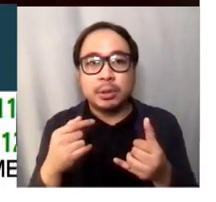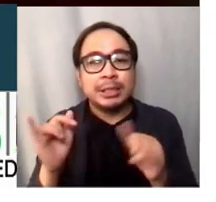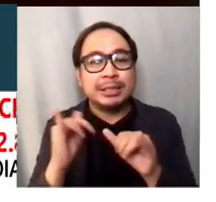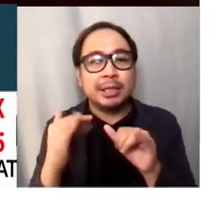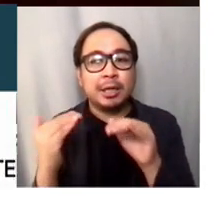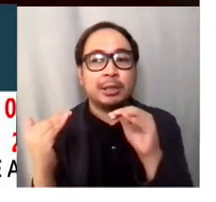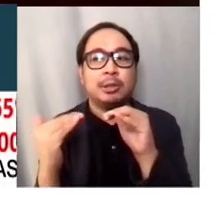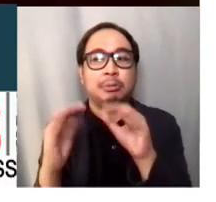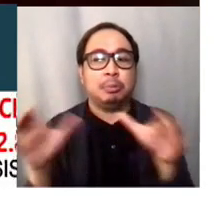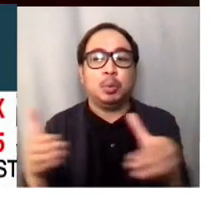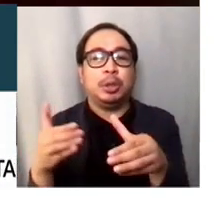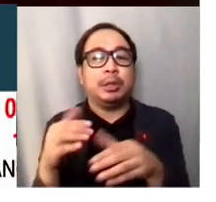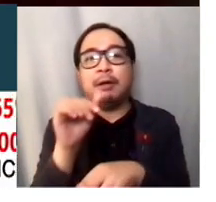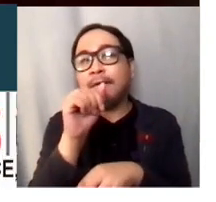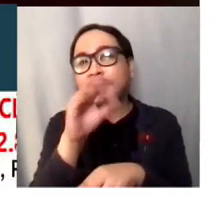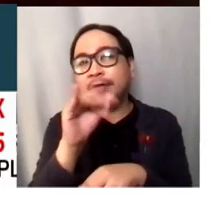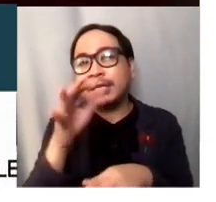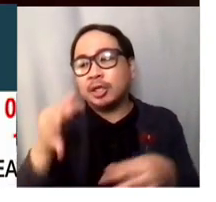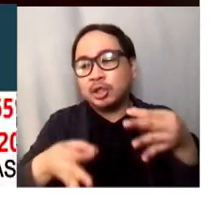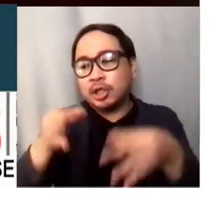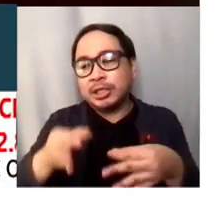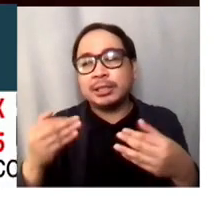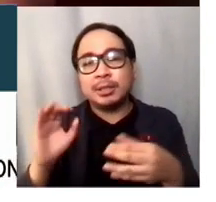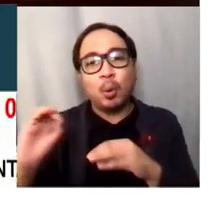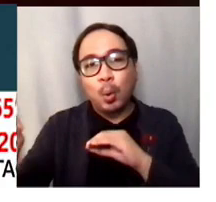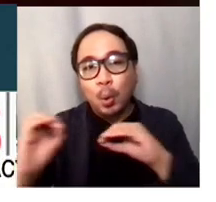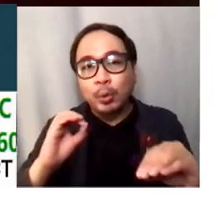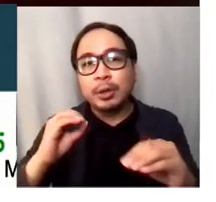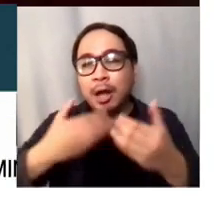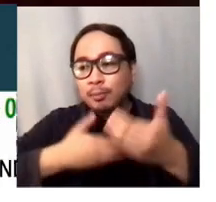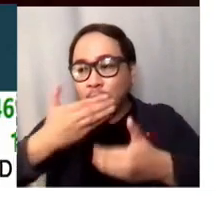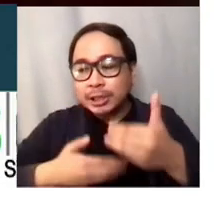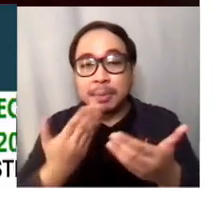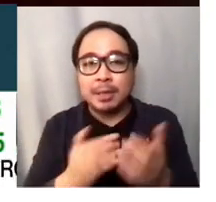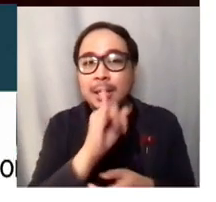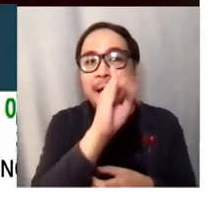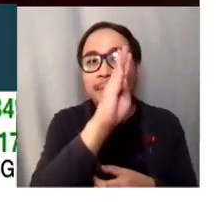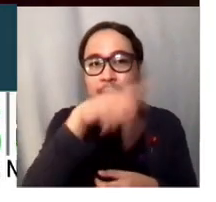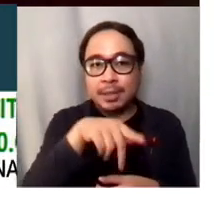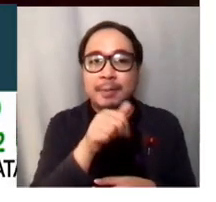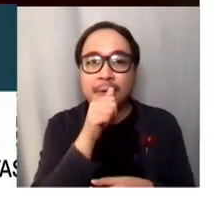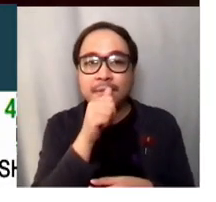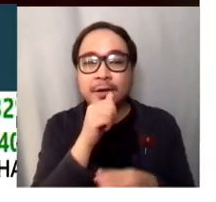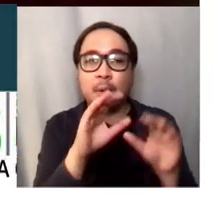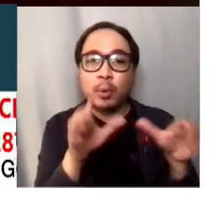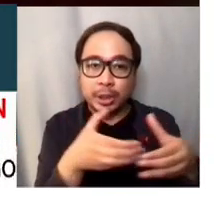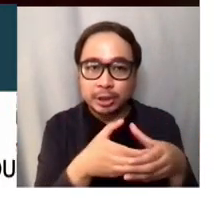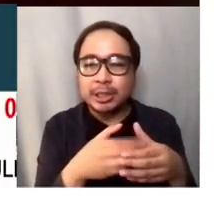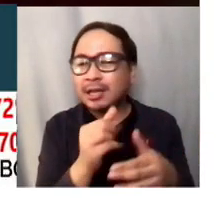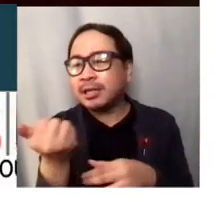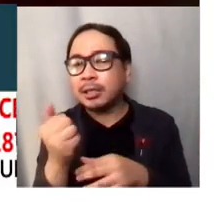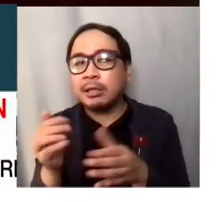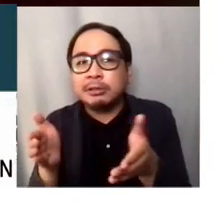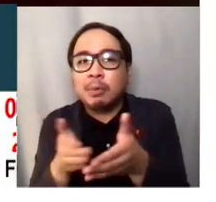collegial body of 15 justices. They have their own processes. Perhaps IBP, being a private organization, and many other smaller groups can